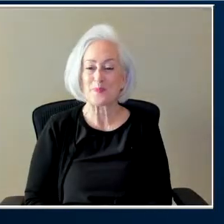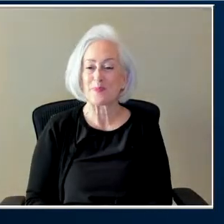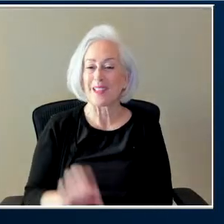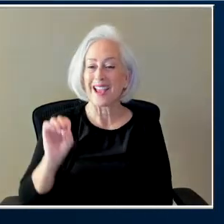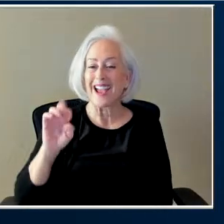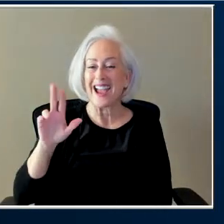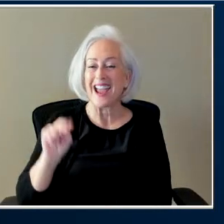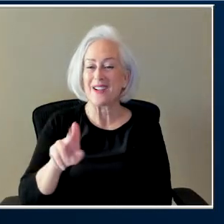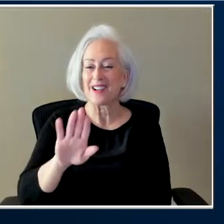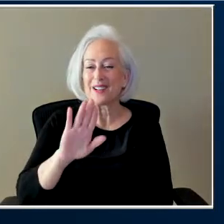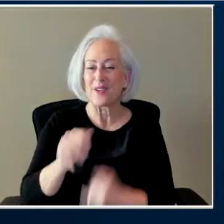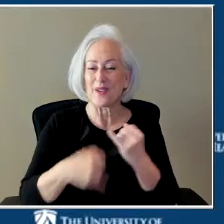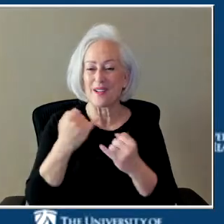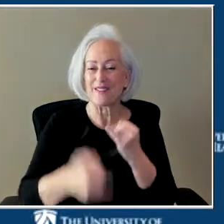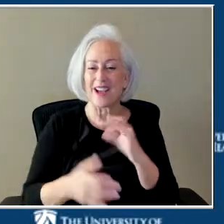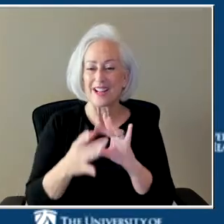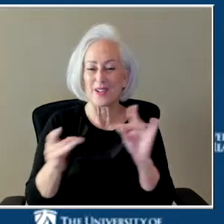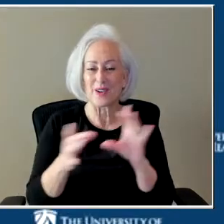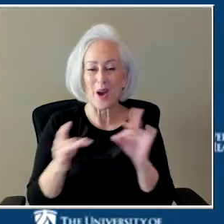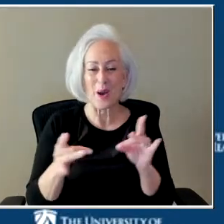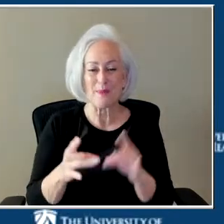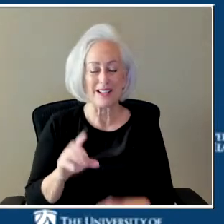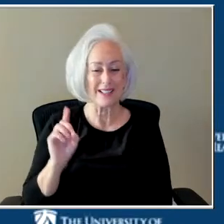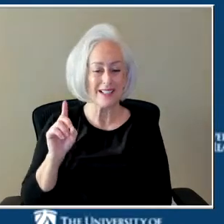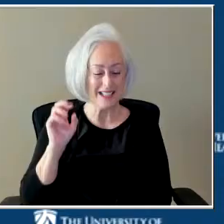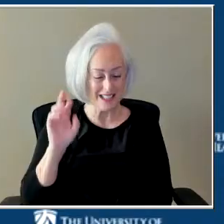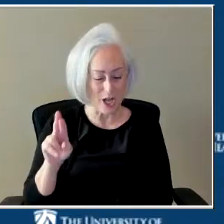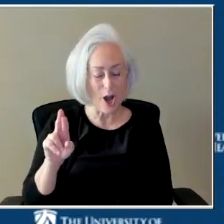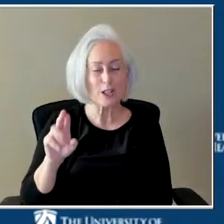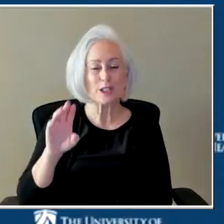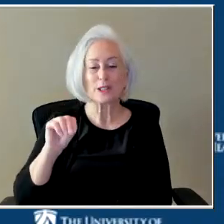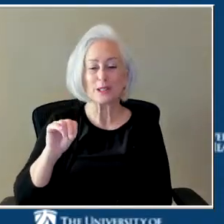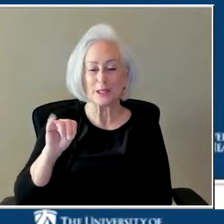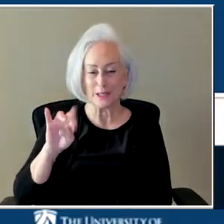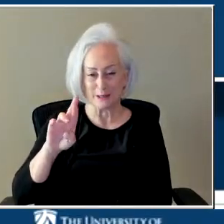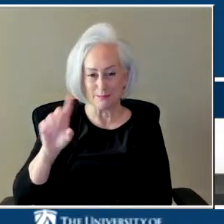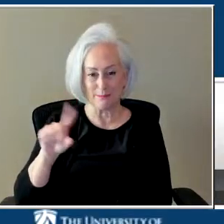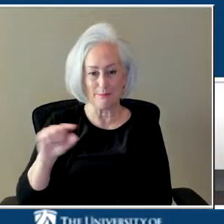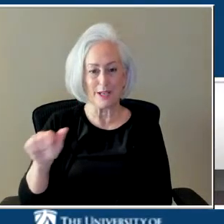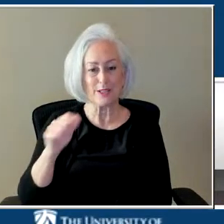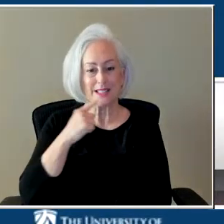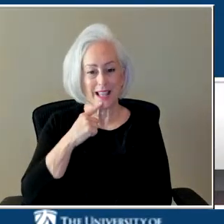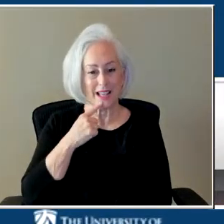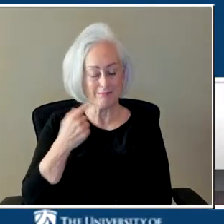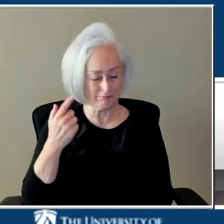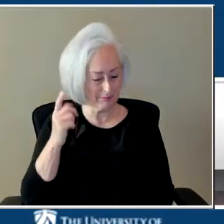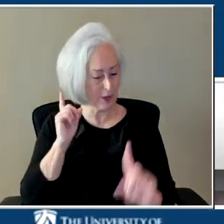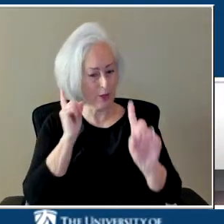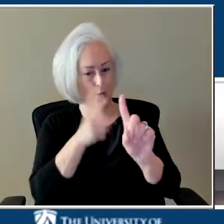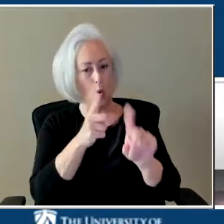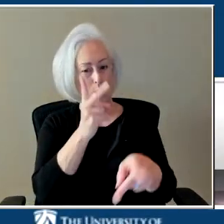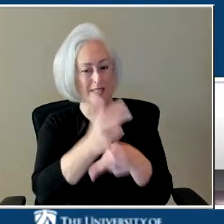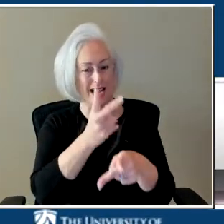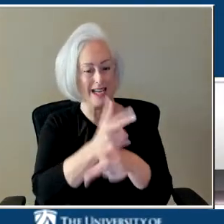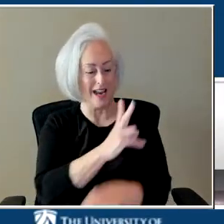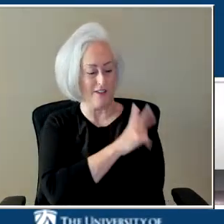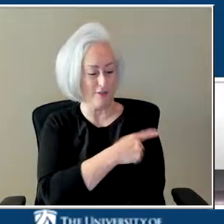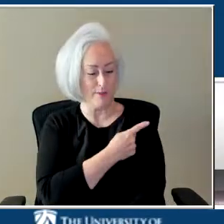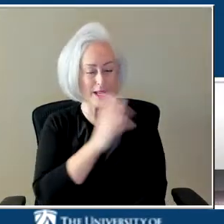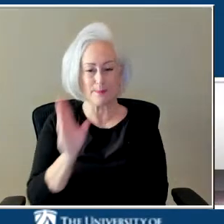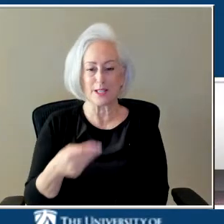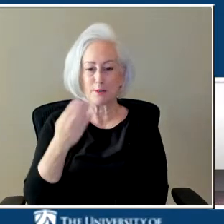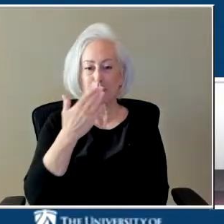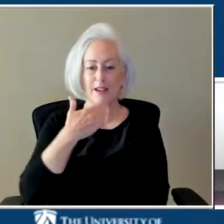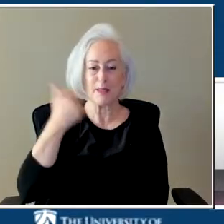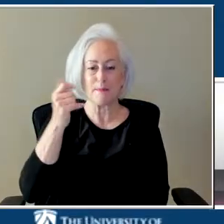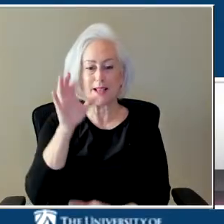today? I think Dr. Mirza said it perfectly. We're here to take care of the patients and give them the best option for